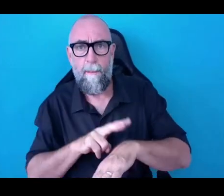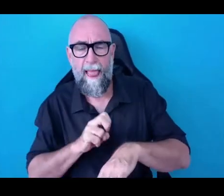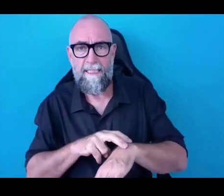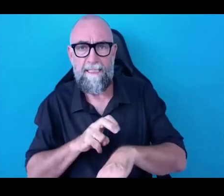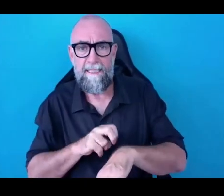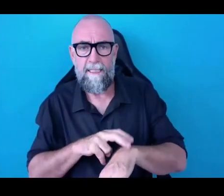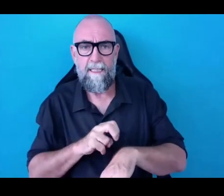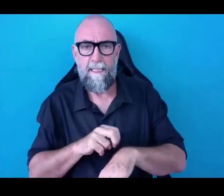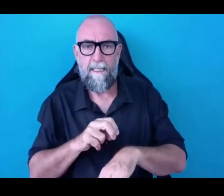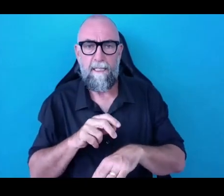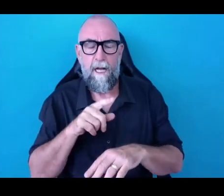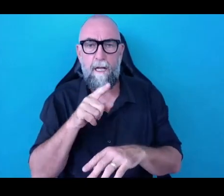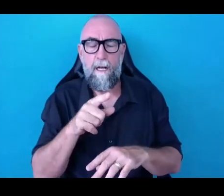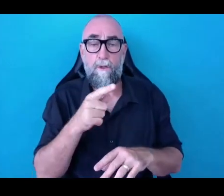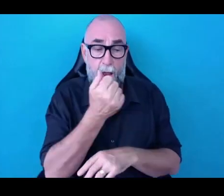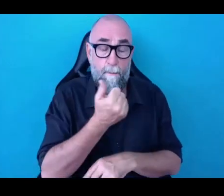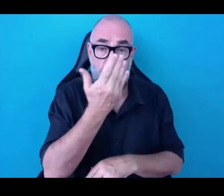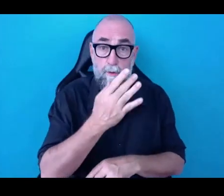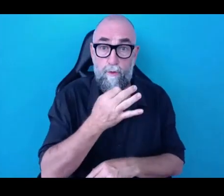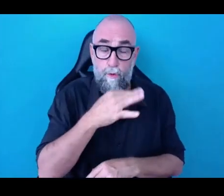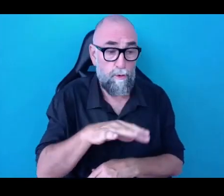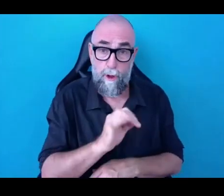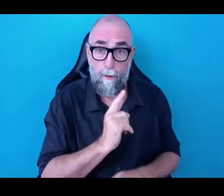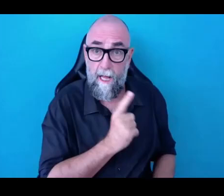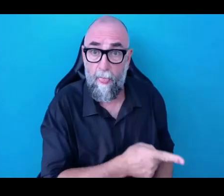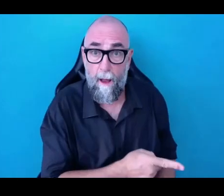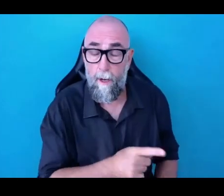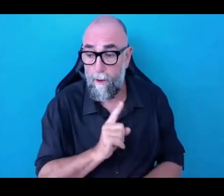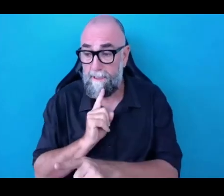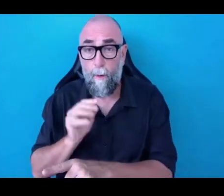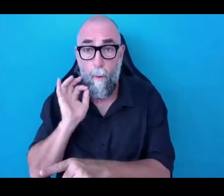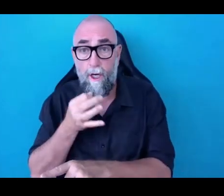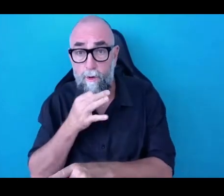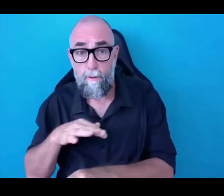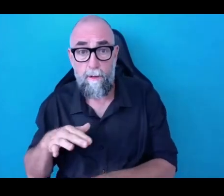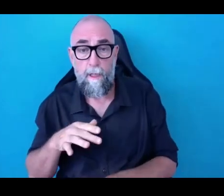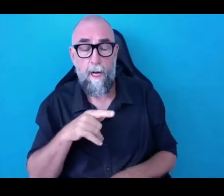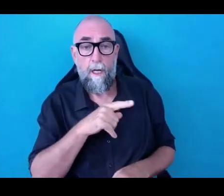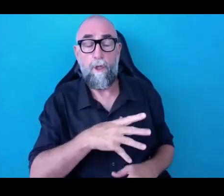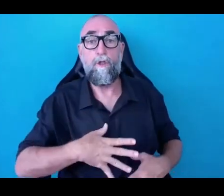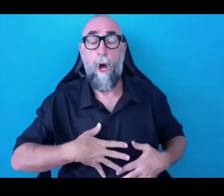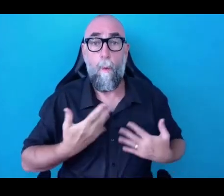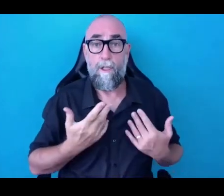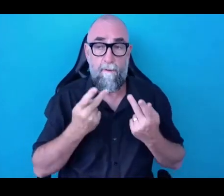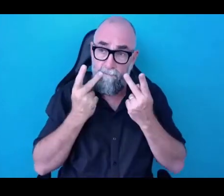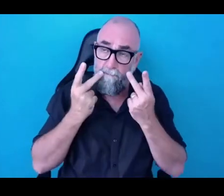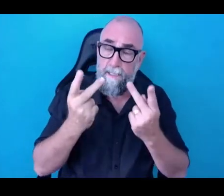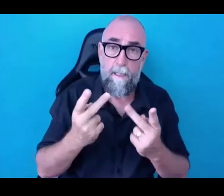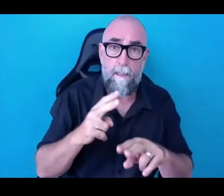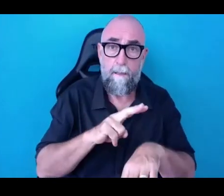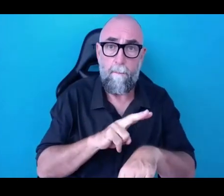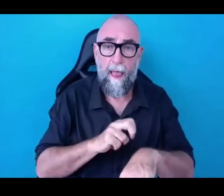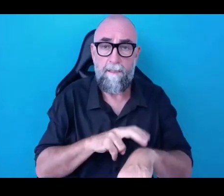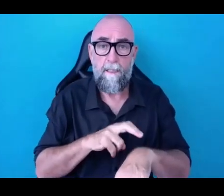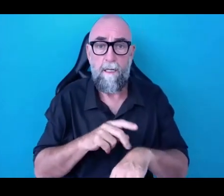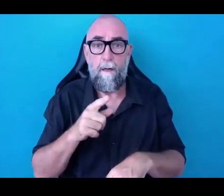America to African American youth. That's the last people you want attached or in your life is police. Look,